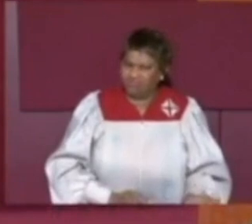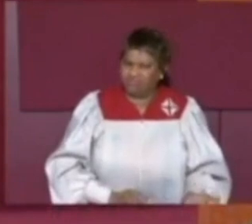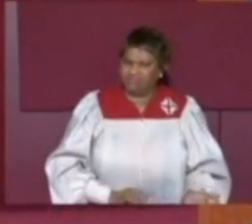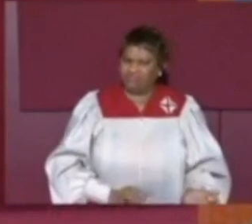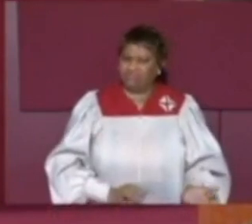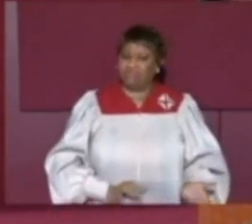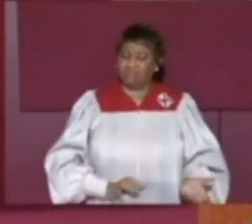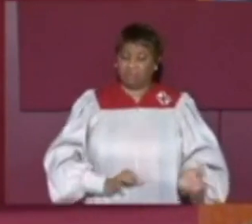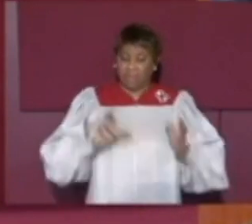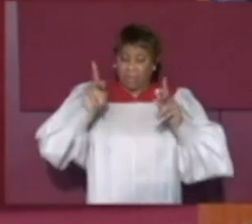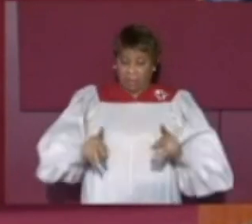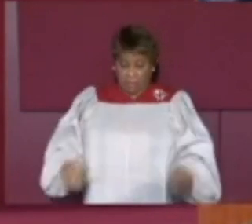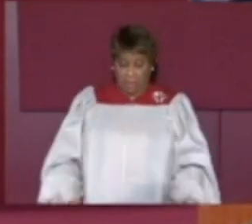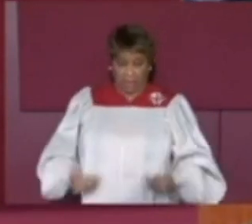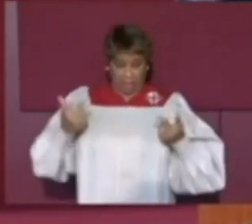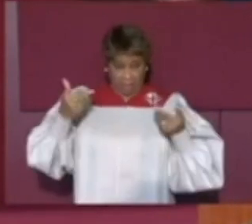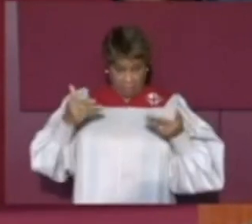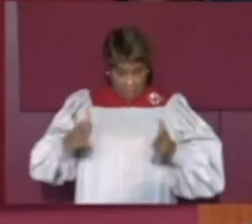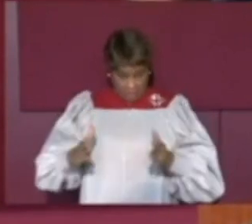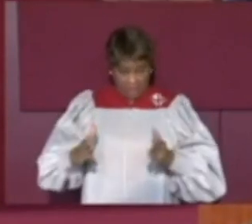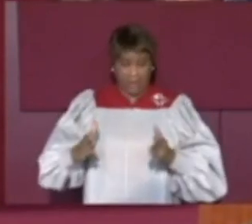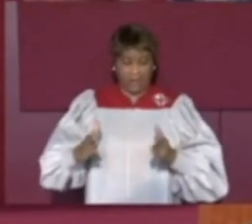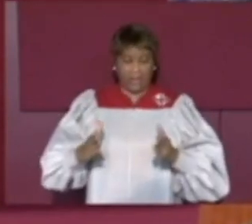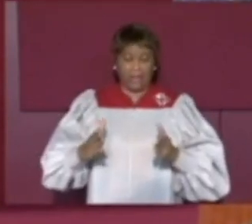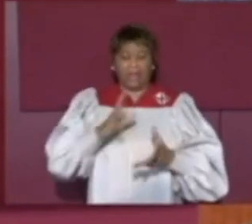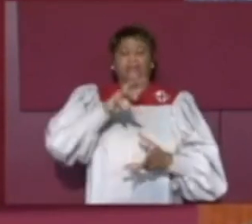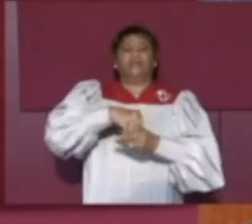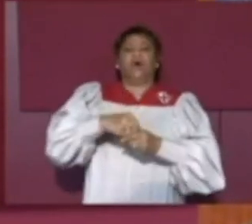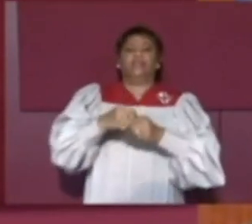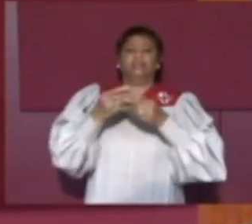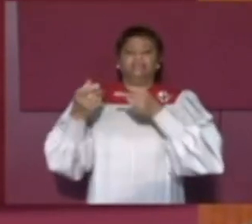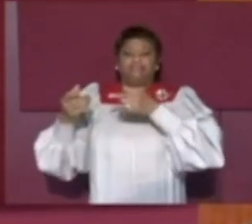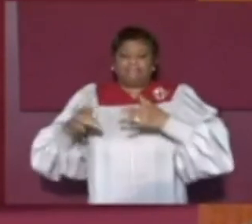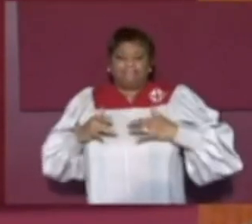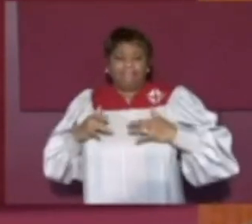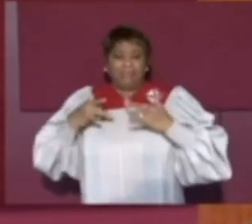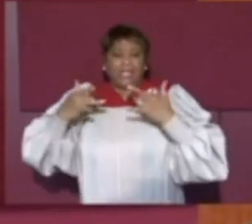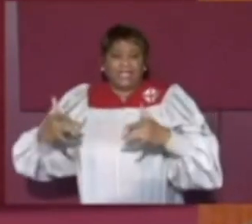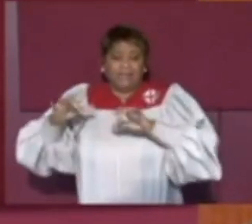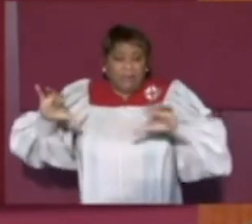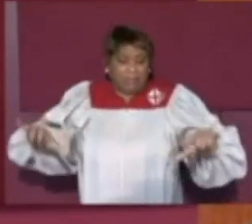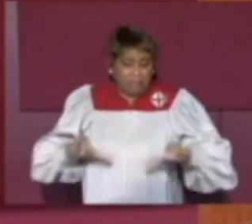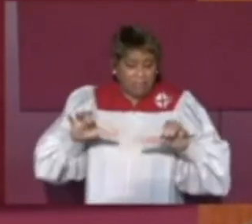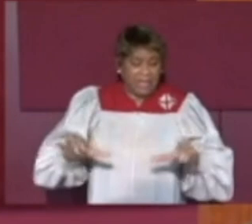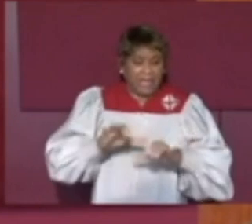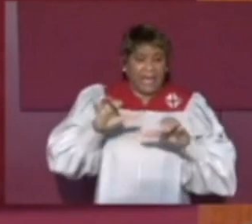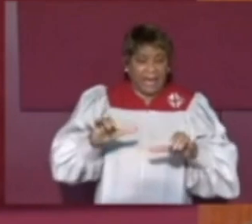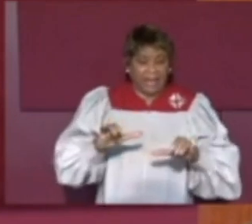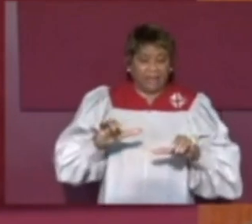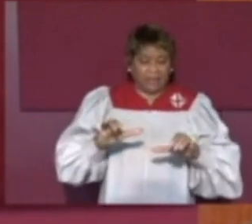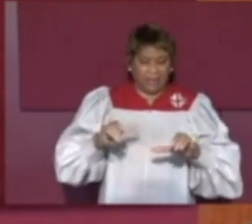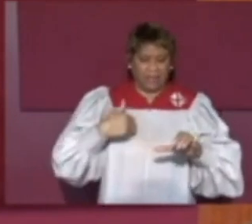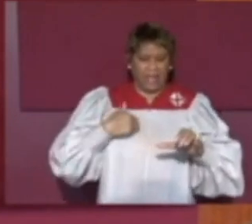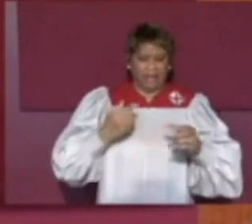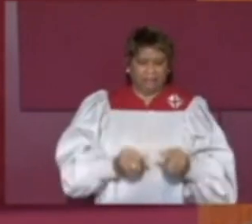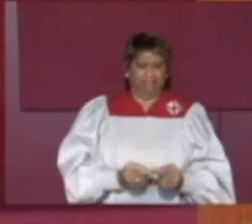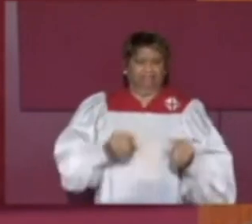That if a person is living a lifestyle, or they're engaged in activities or behaviors that we feel are